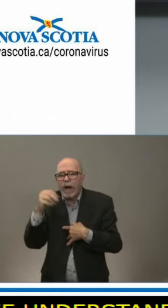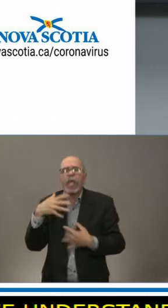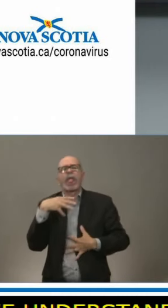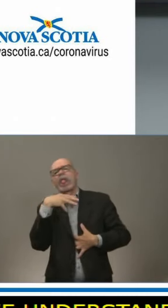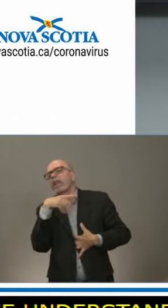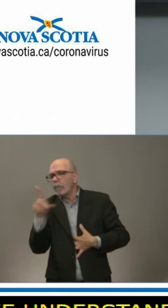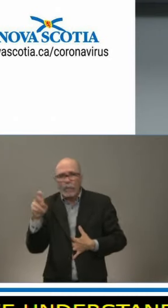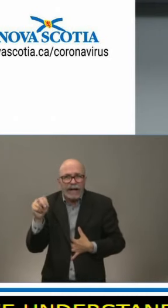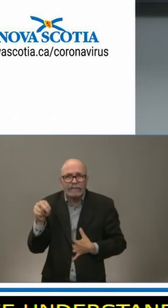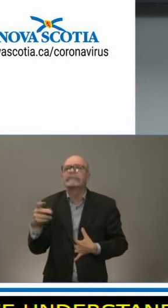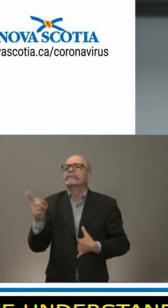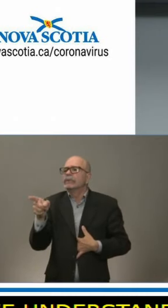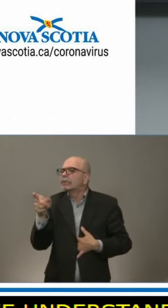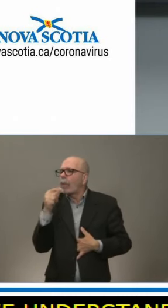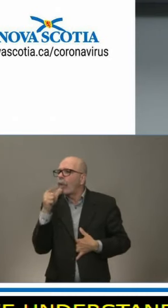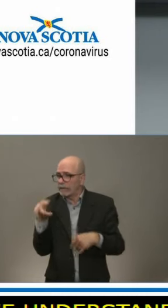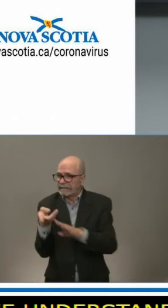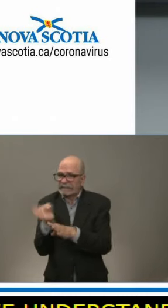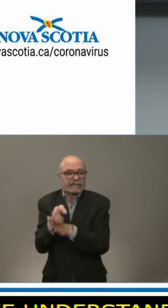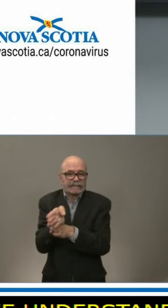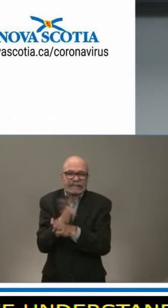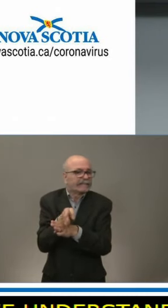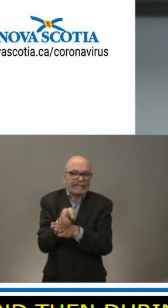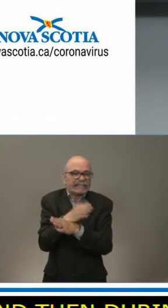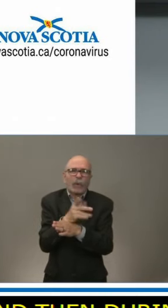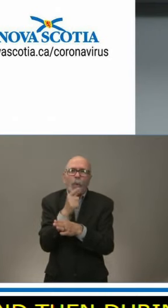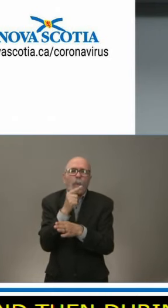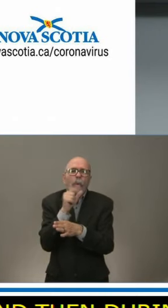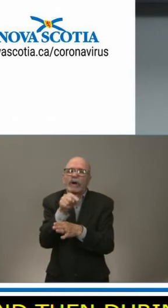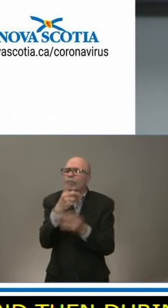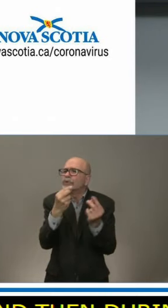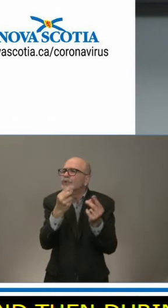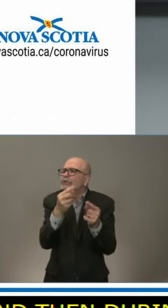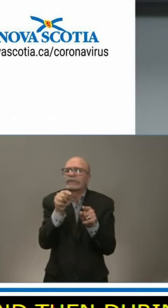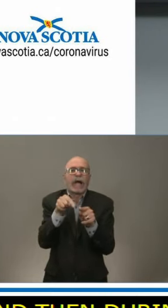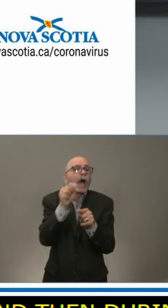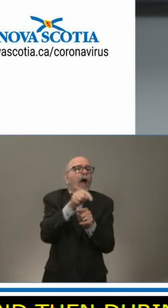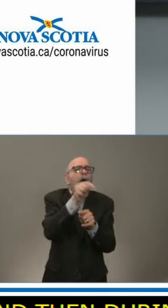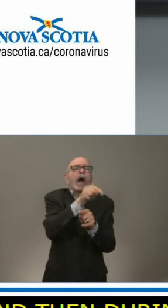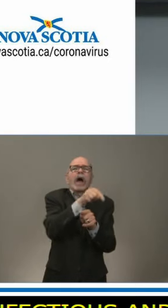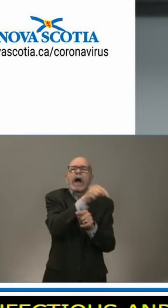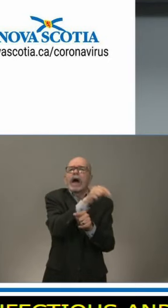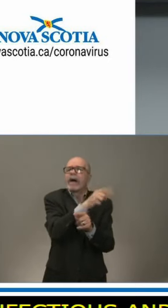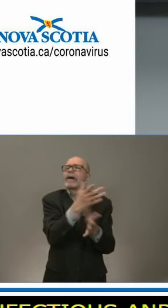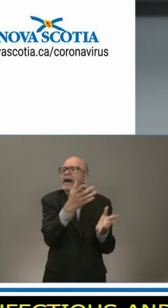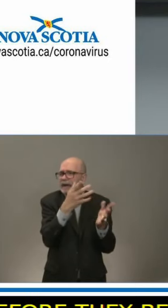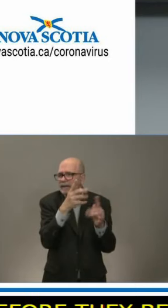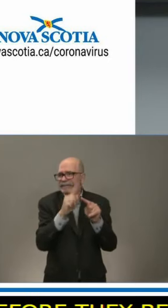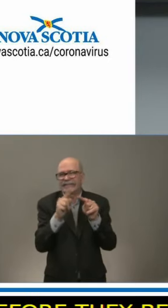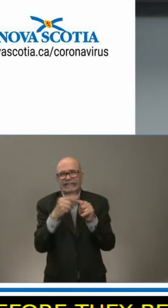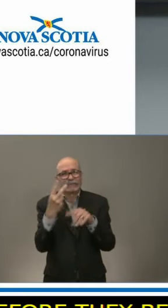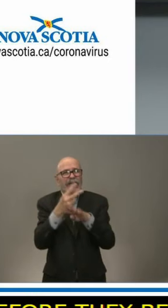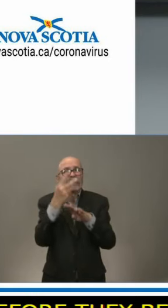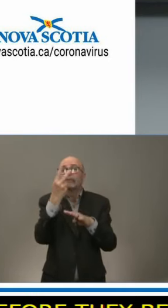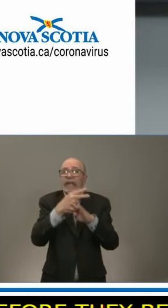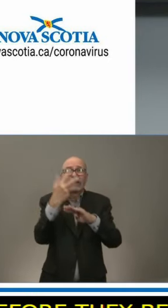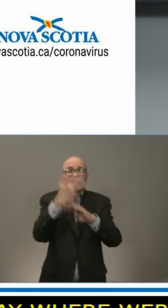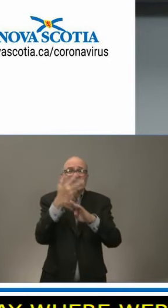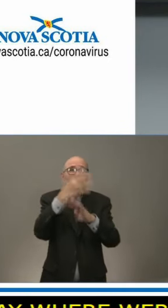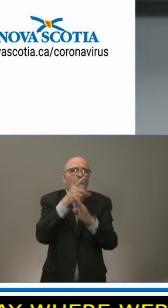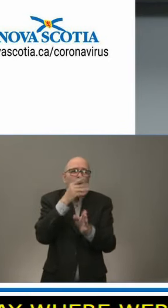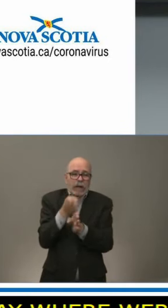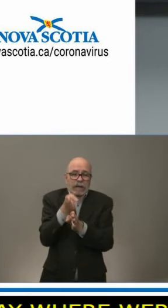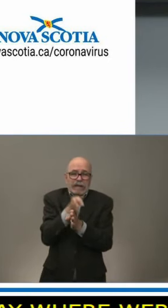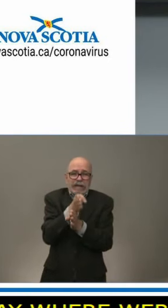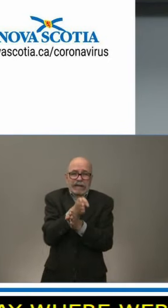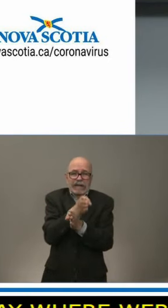sick. We work very carefully to say where were they, who did they interact with, whether it was a business